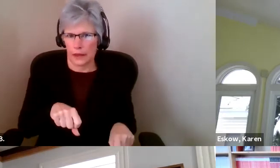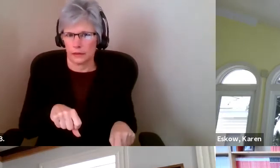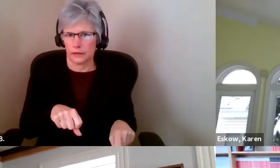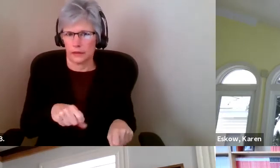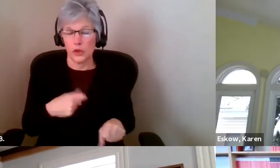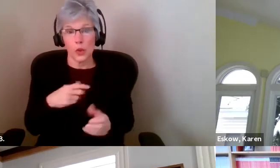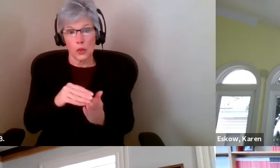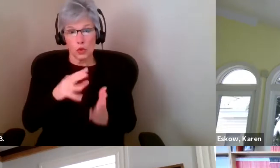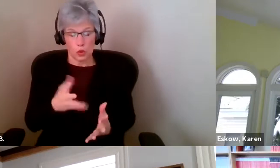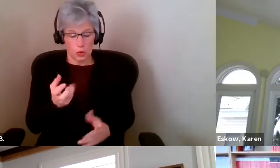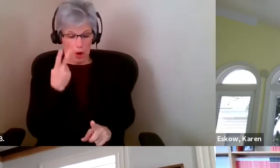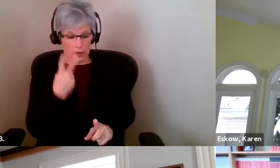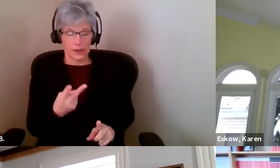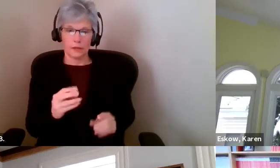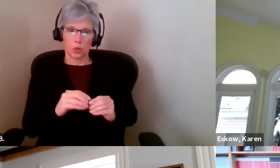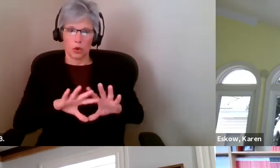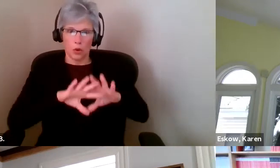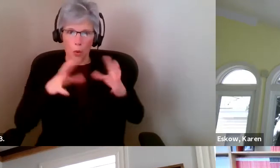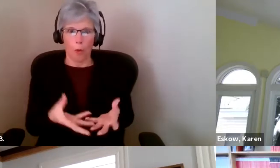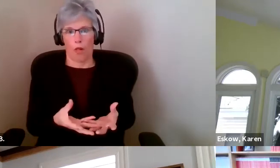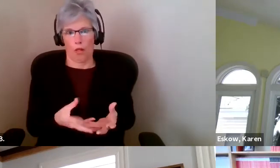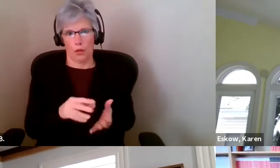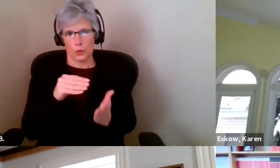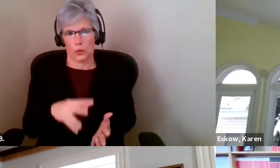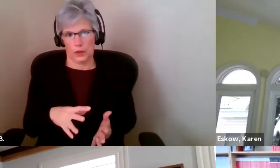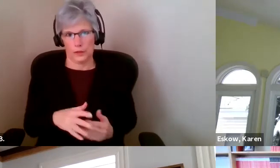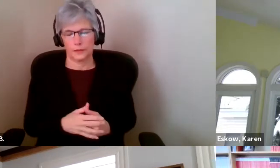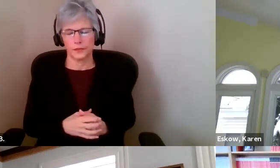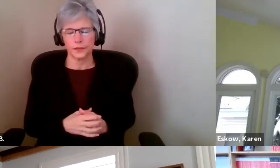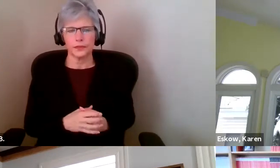our job should be in the college. I also talked about